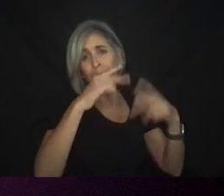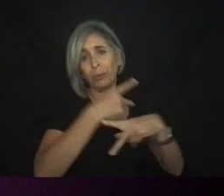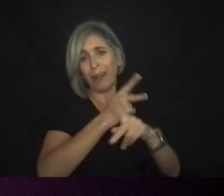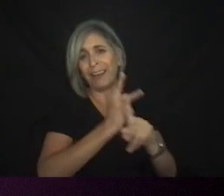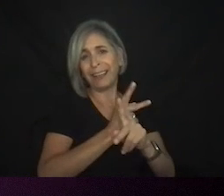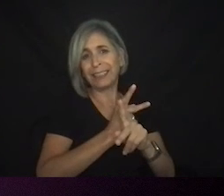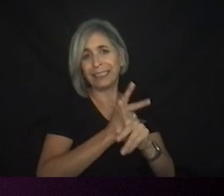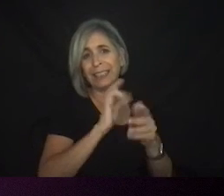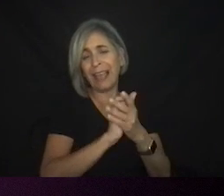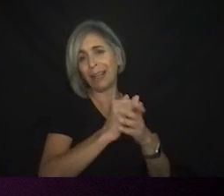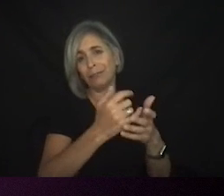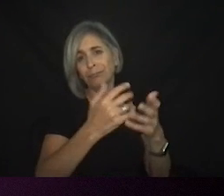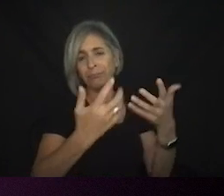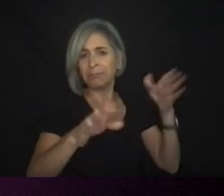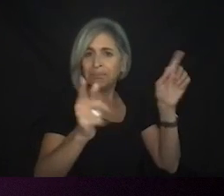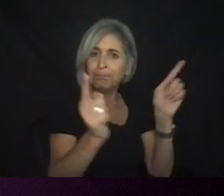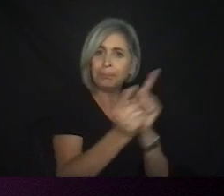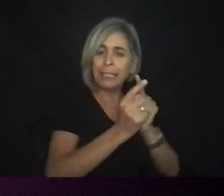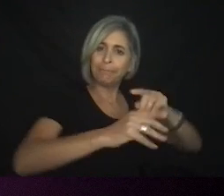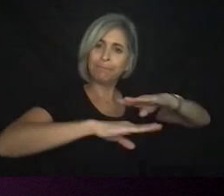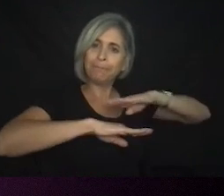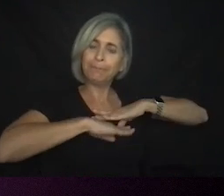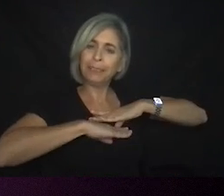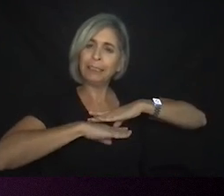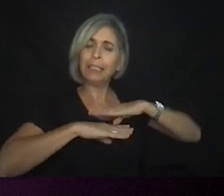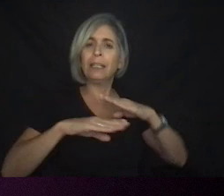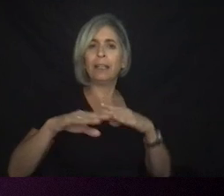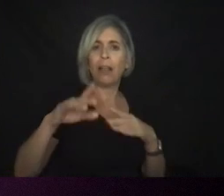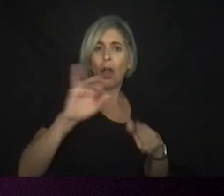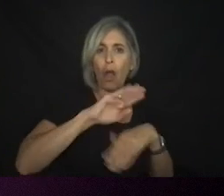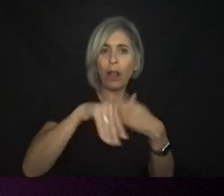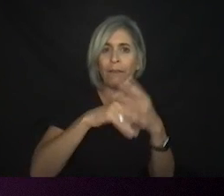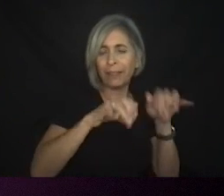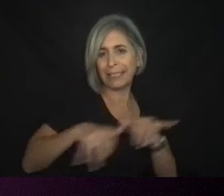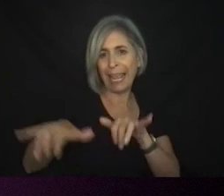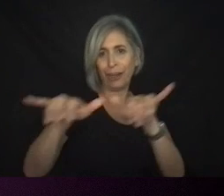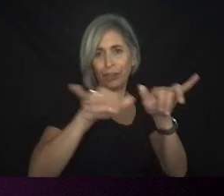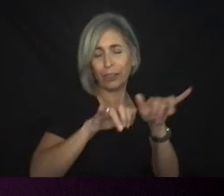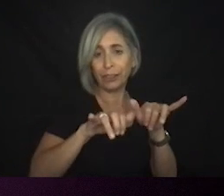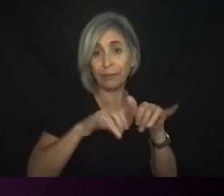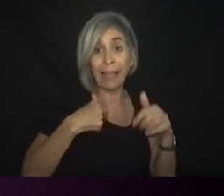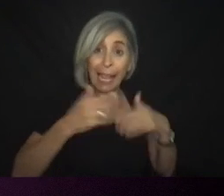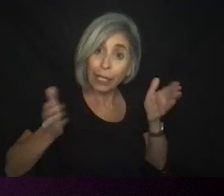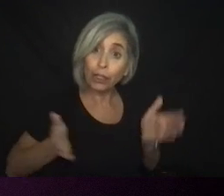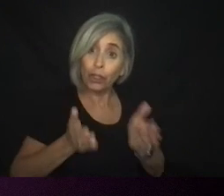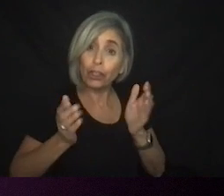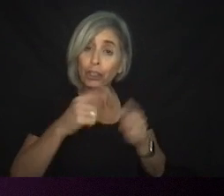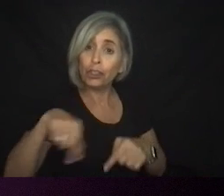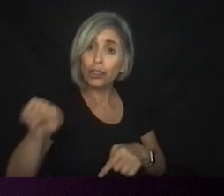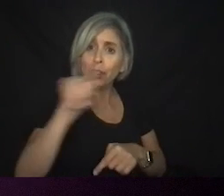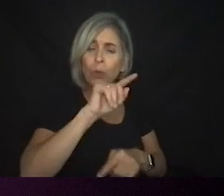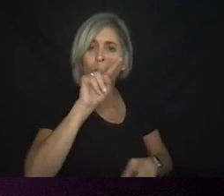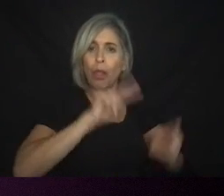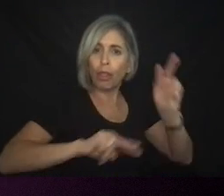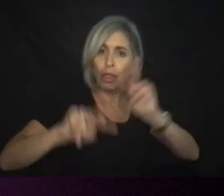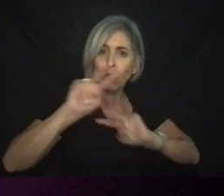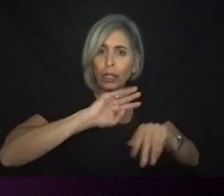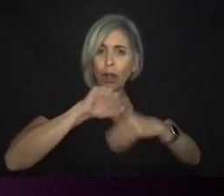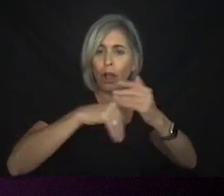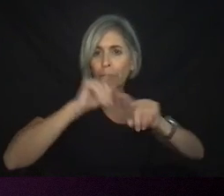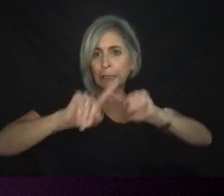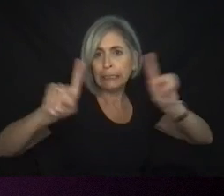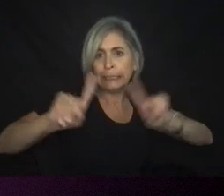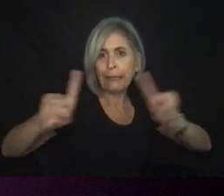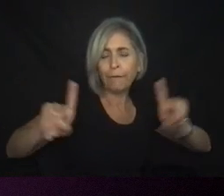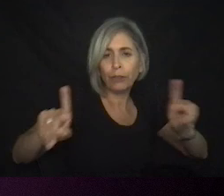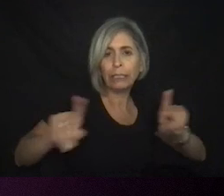standards. So with that, I highly encourage you to take a look at the full slide deck that covers a bunch of accessibility design